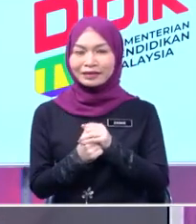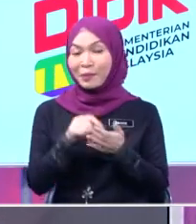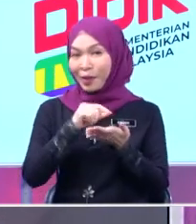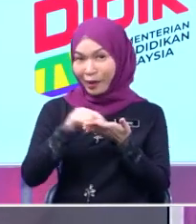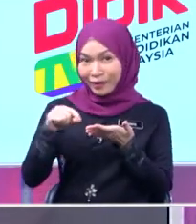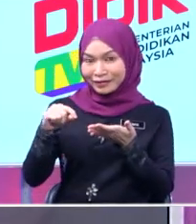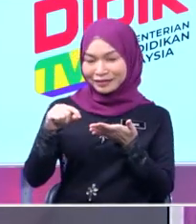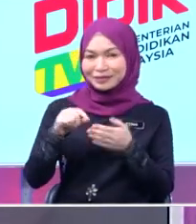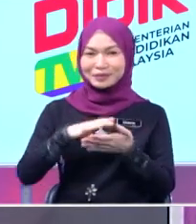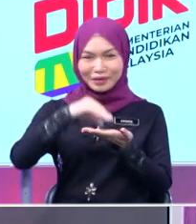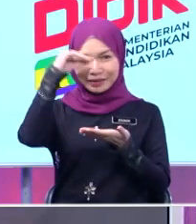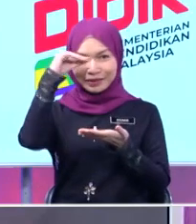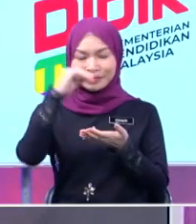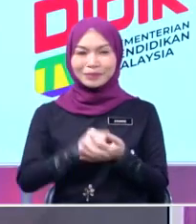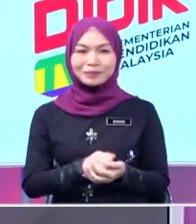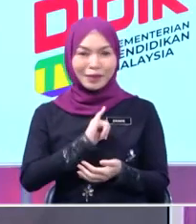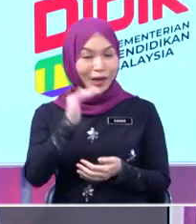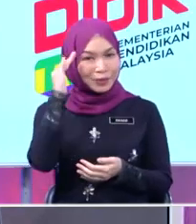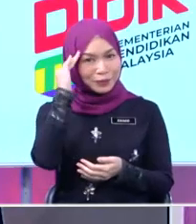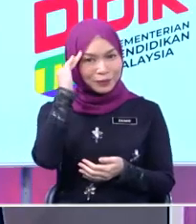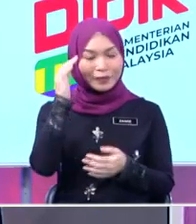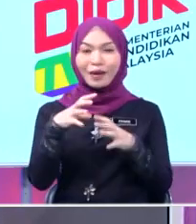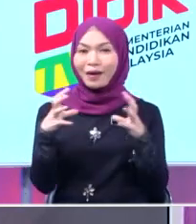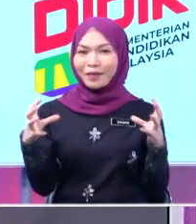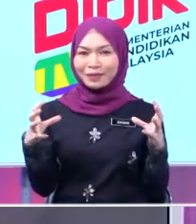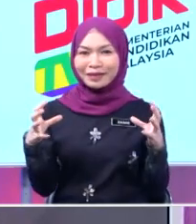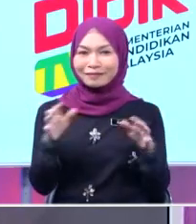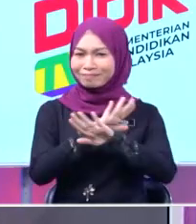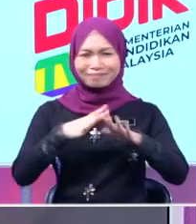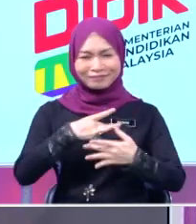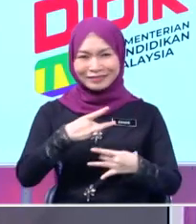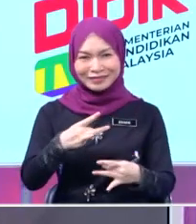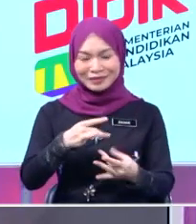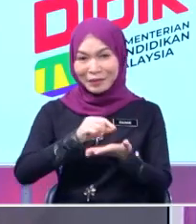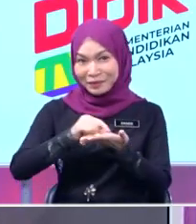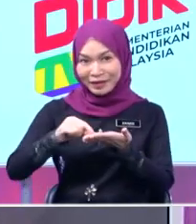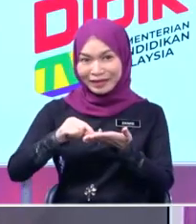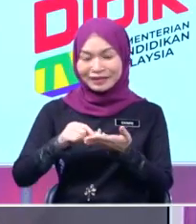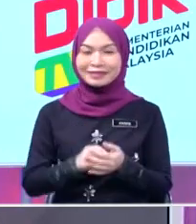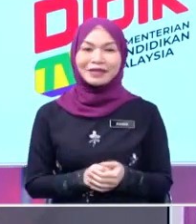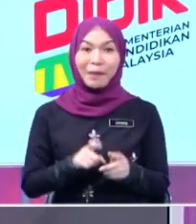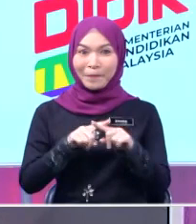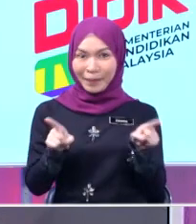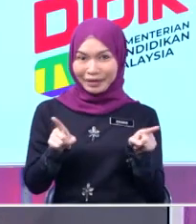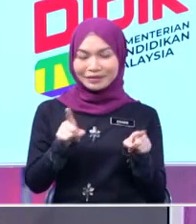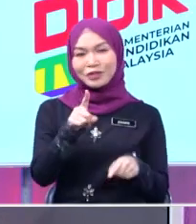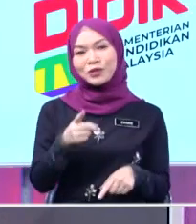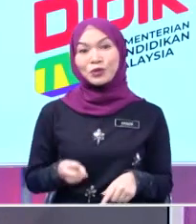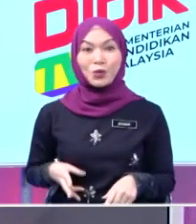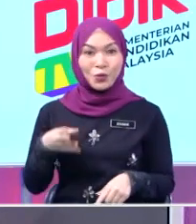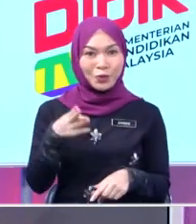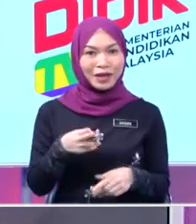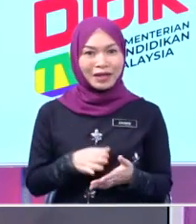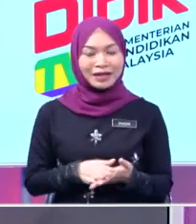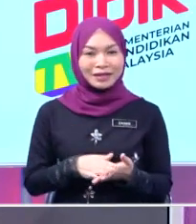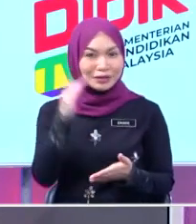don't really like writing, but actually if you follow the steps as what we are going to do today, you will find out that it's actually not really